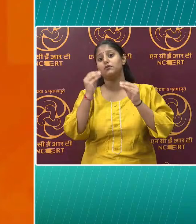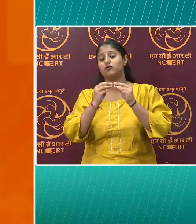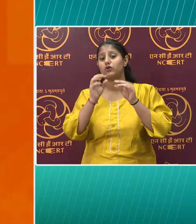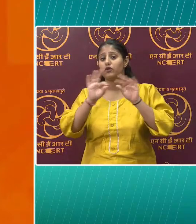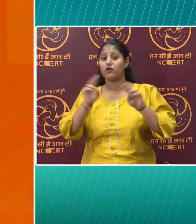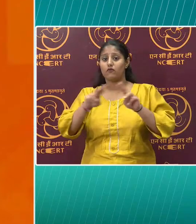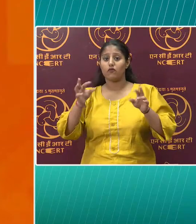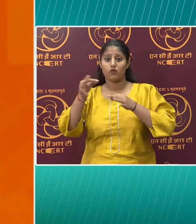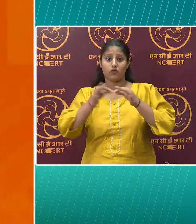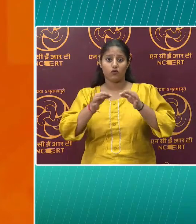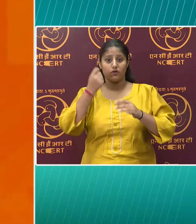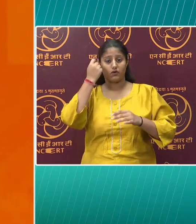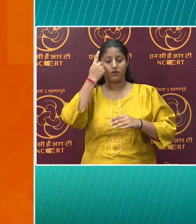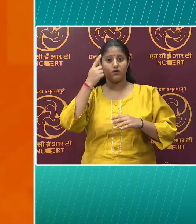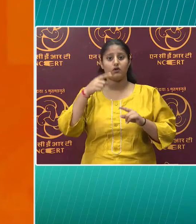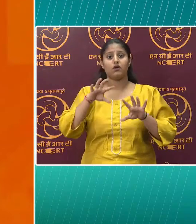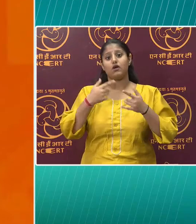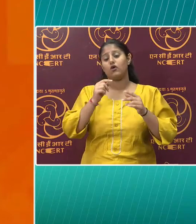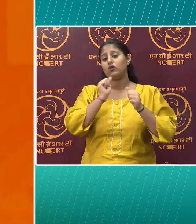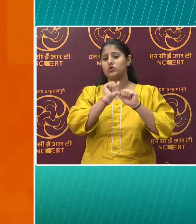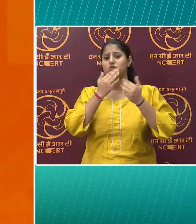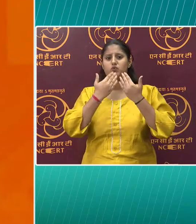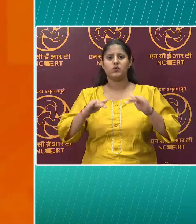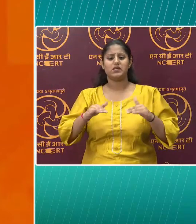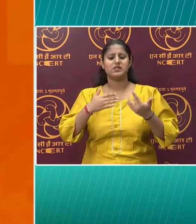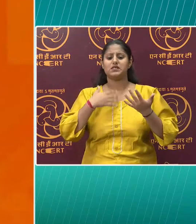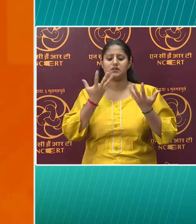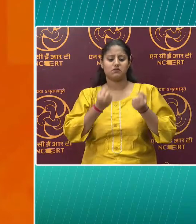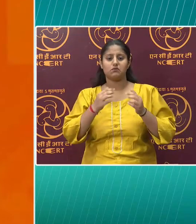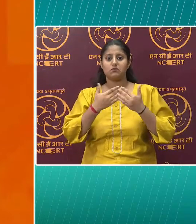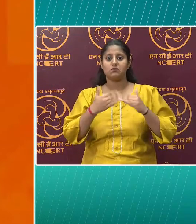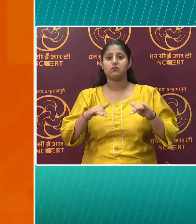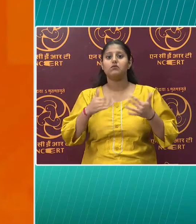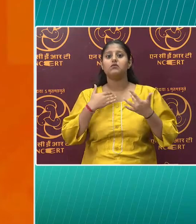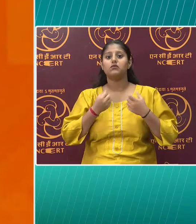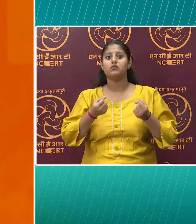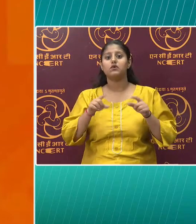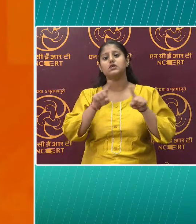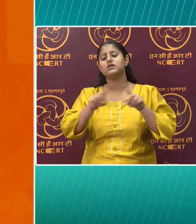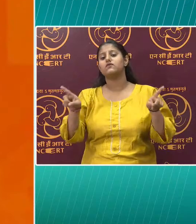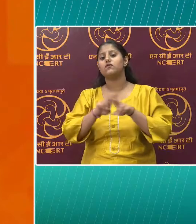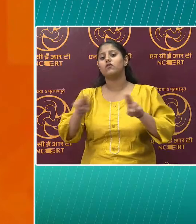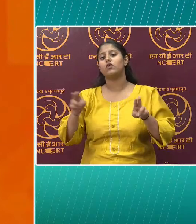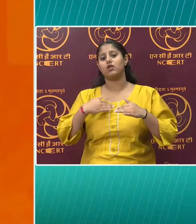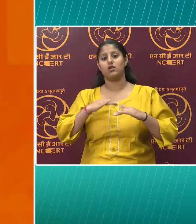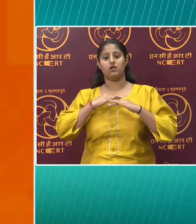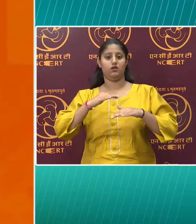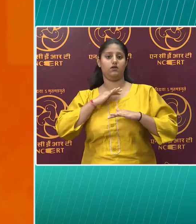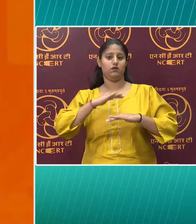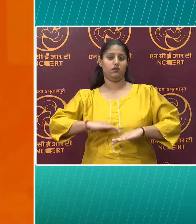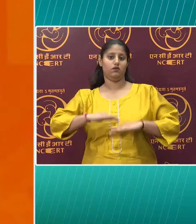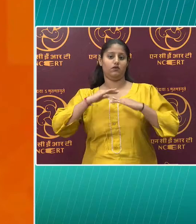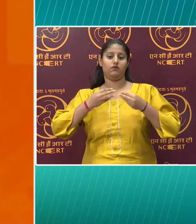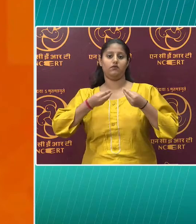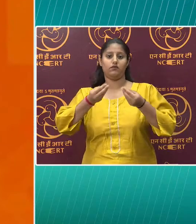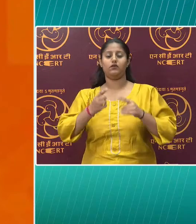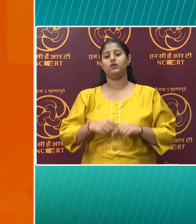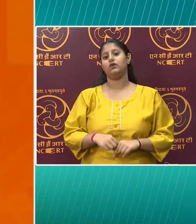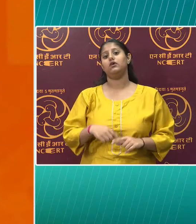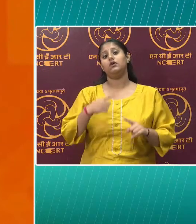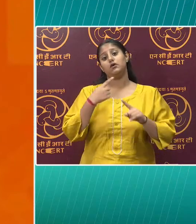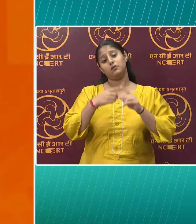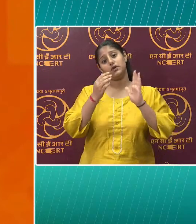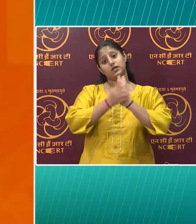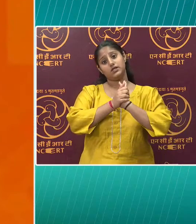in which he or she wants to get in, and also acquire the necessary skills. There could be